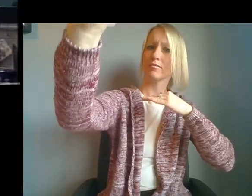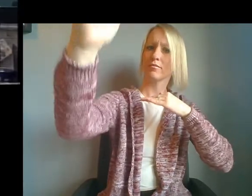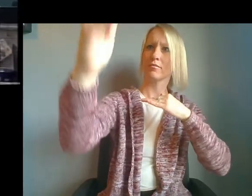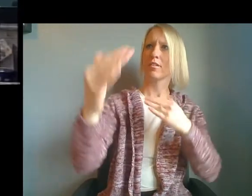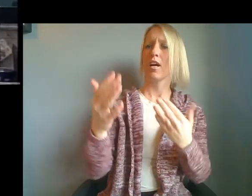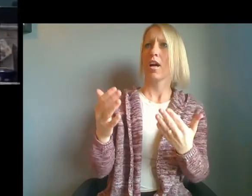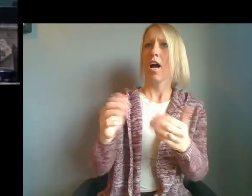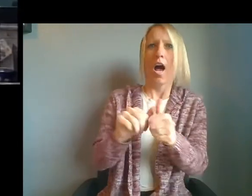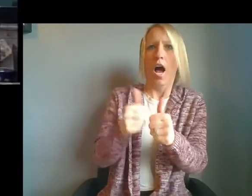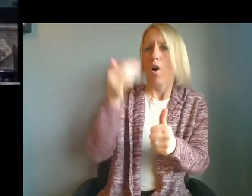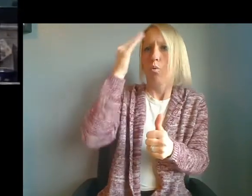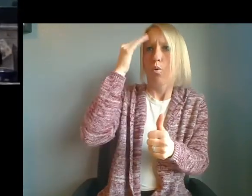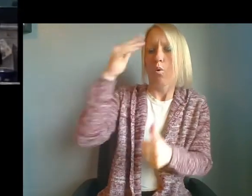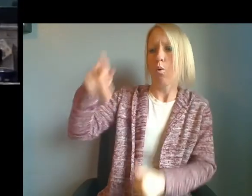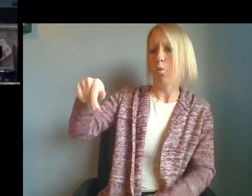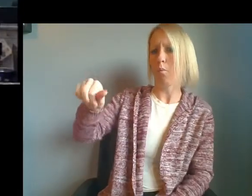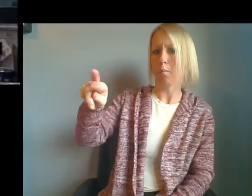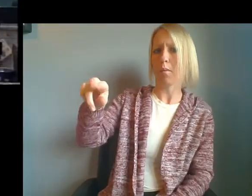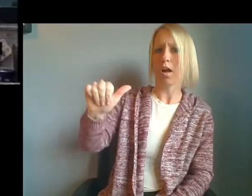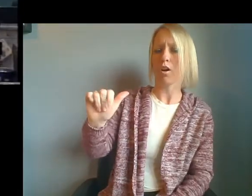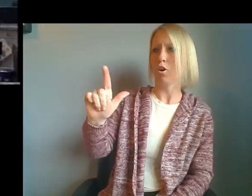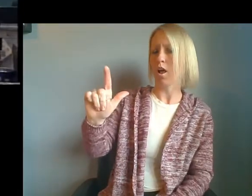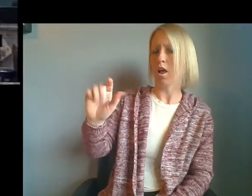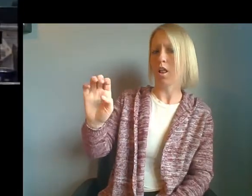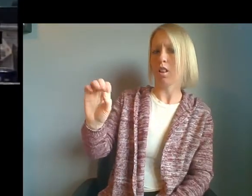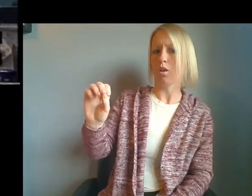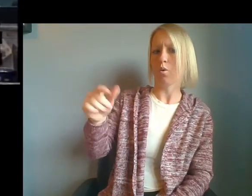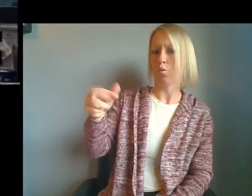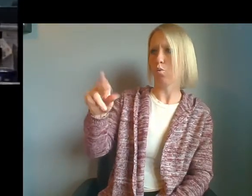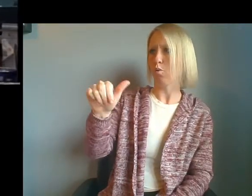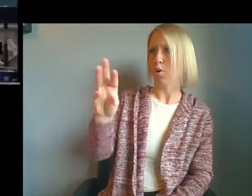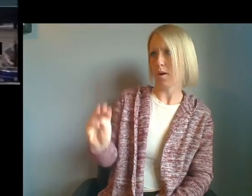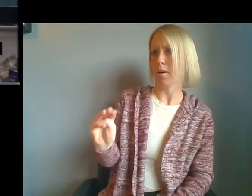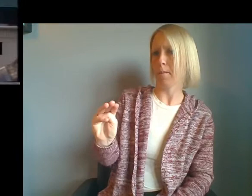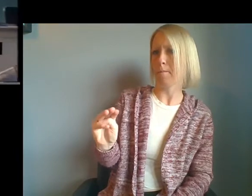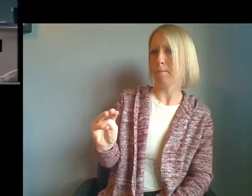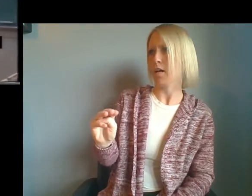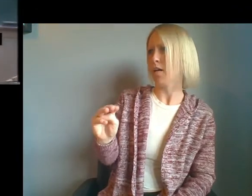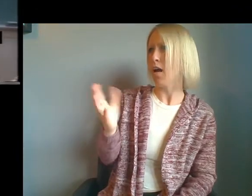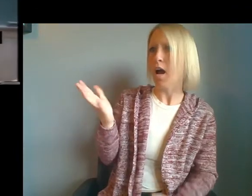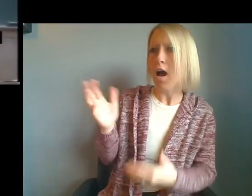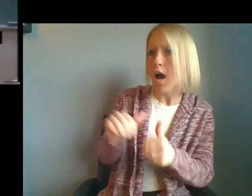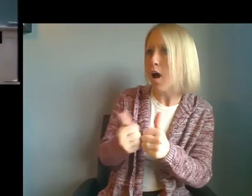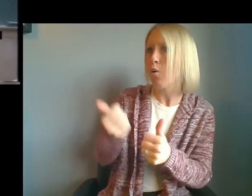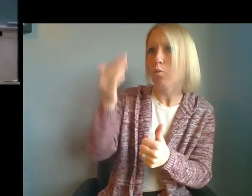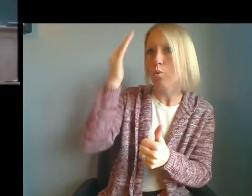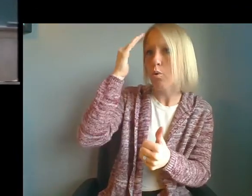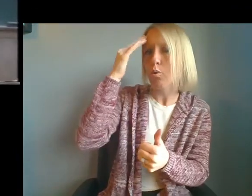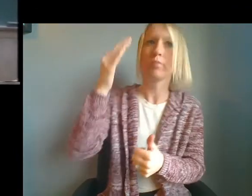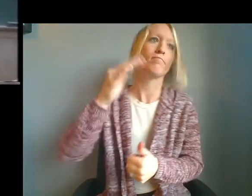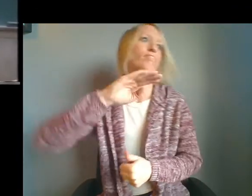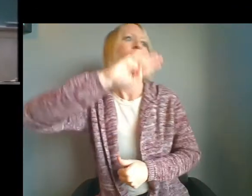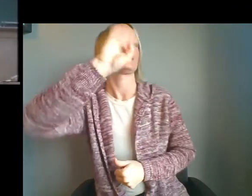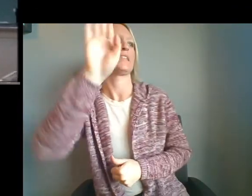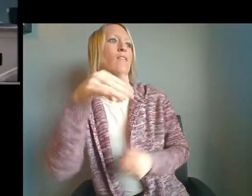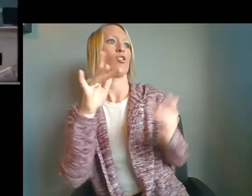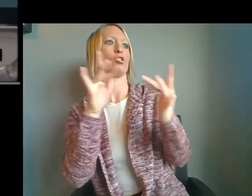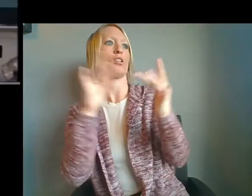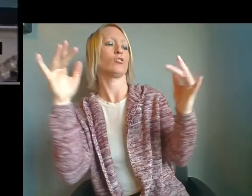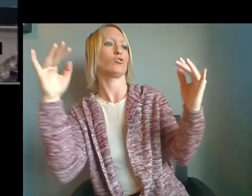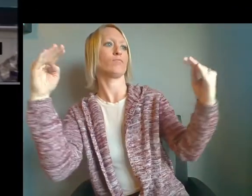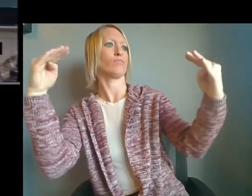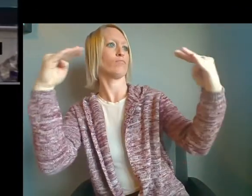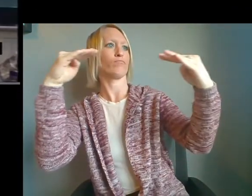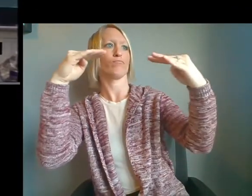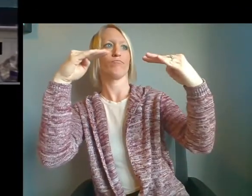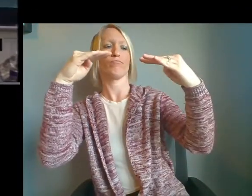Felicity? They're never going to touch, right? Take your hands and go along the back of your desk and go along the front of your desk and move it down. Are you going to ever touch each